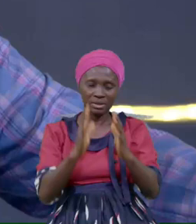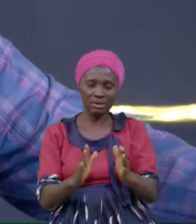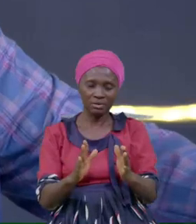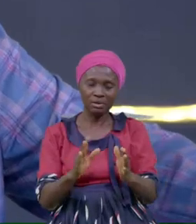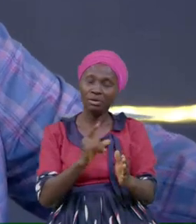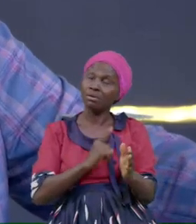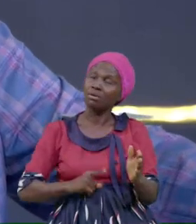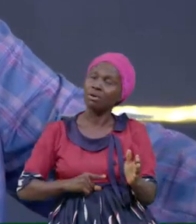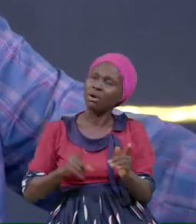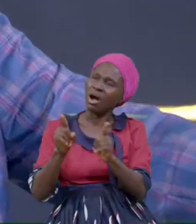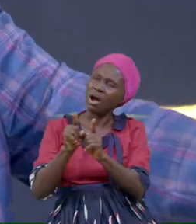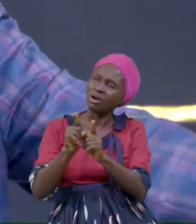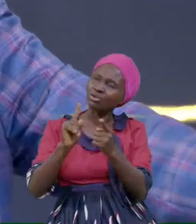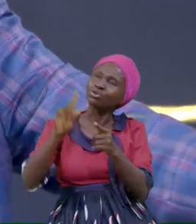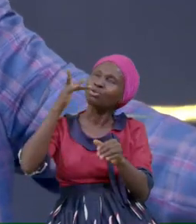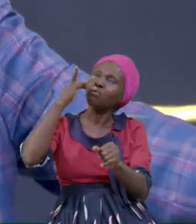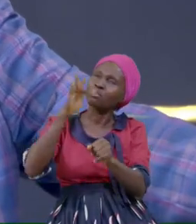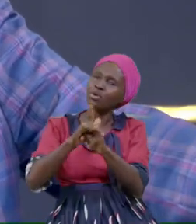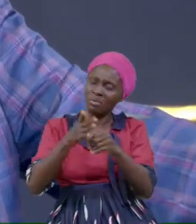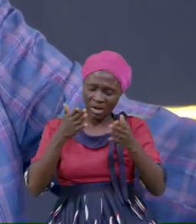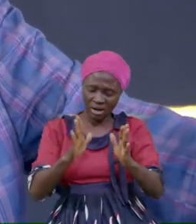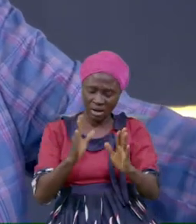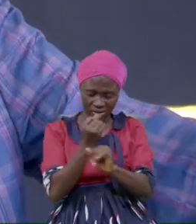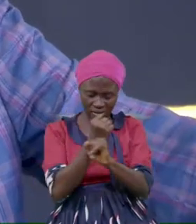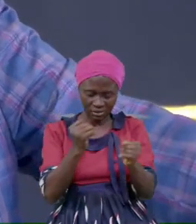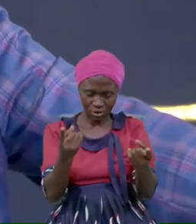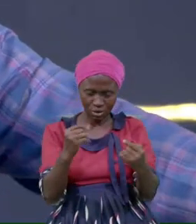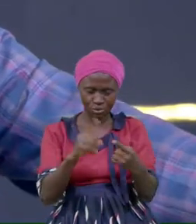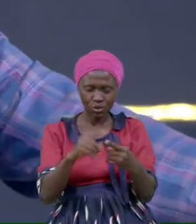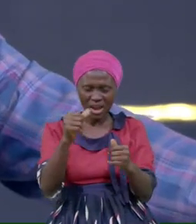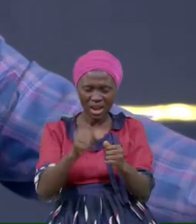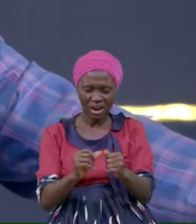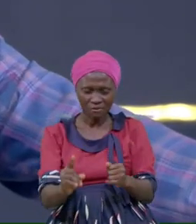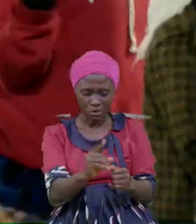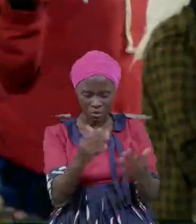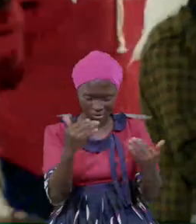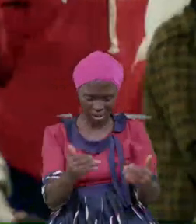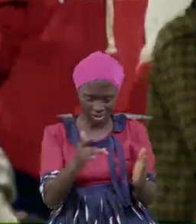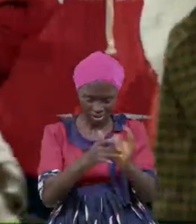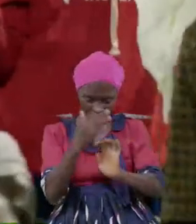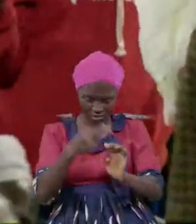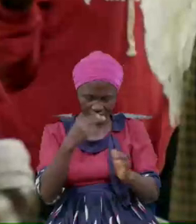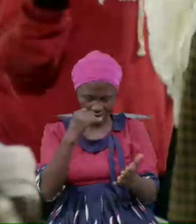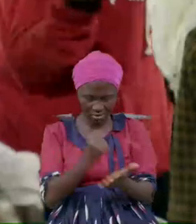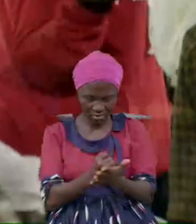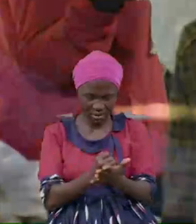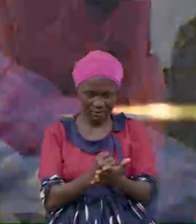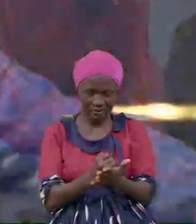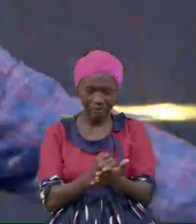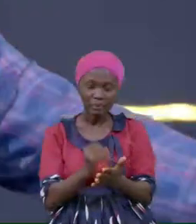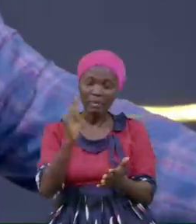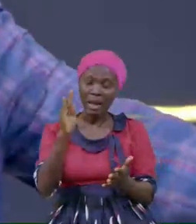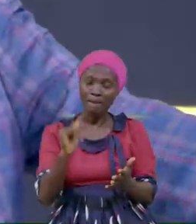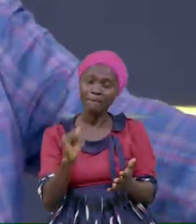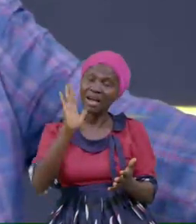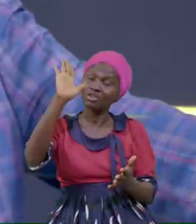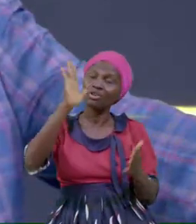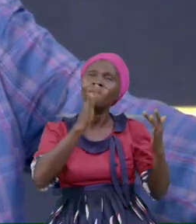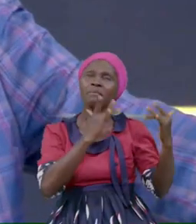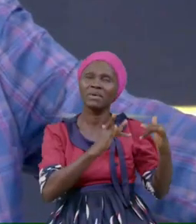to everyone right now in Jesus' name. By your mercy, by your